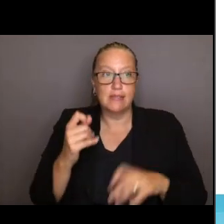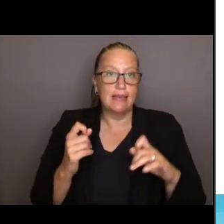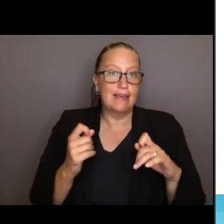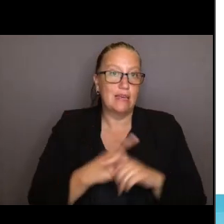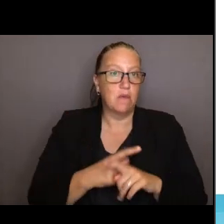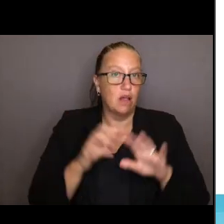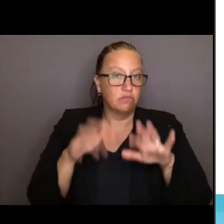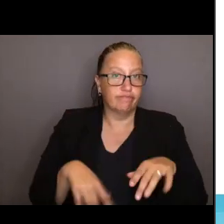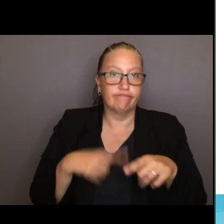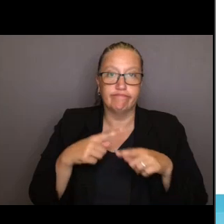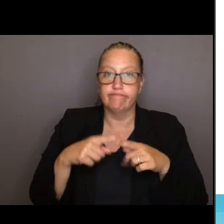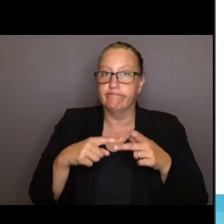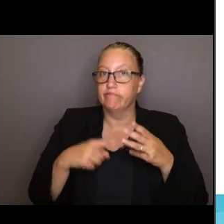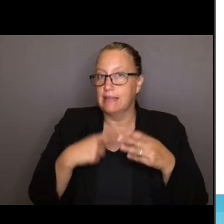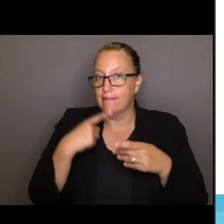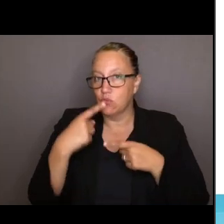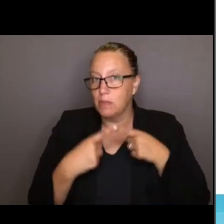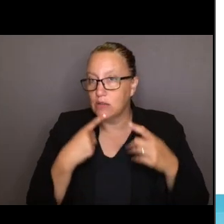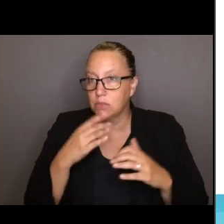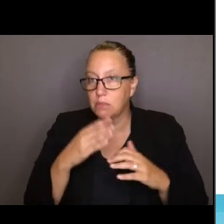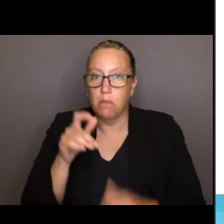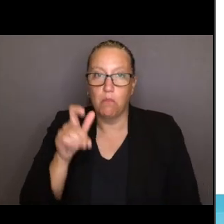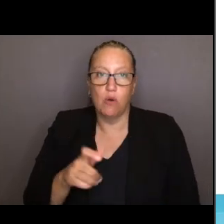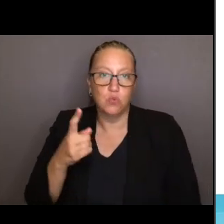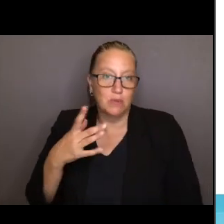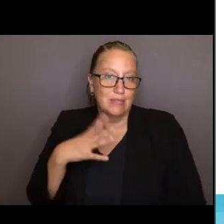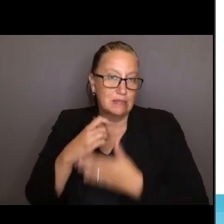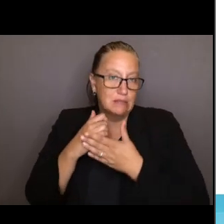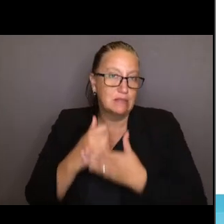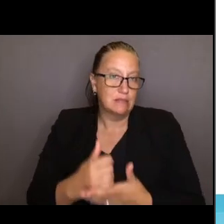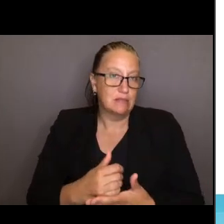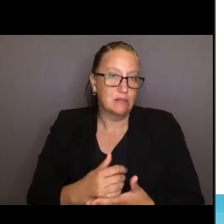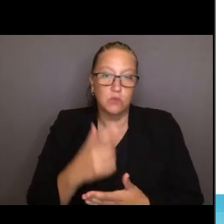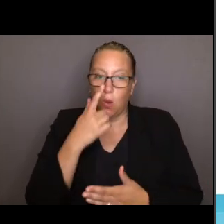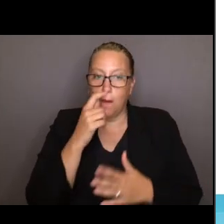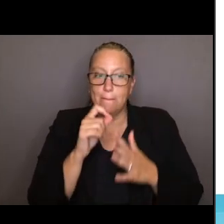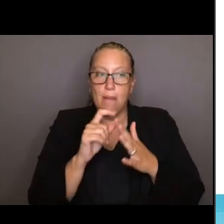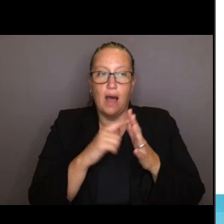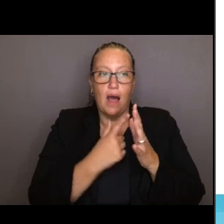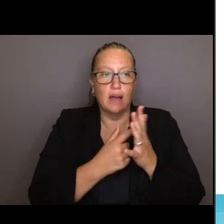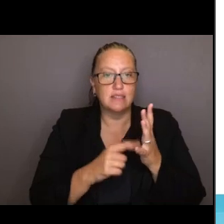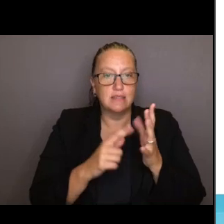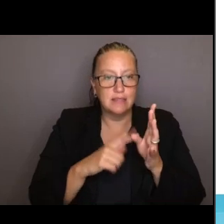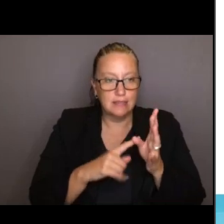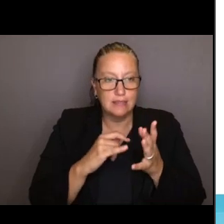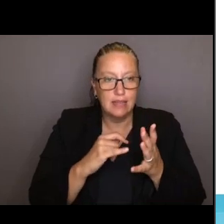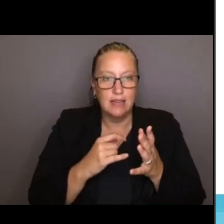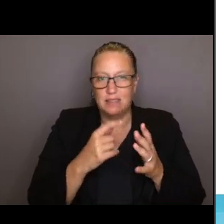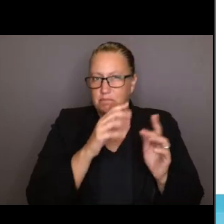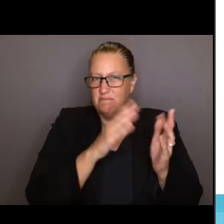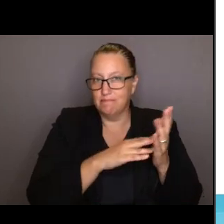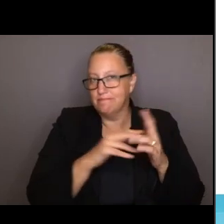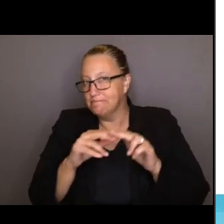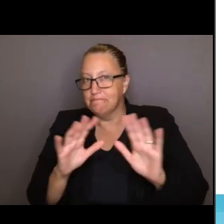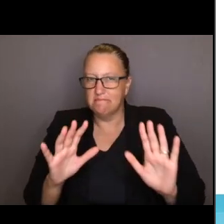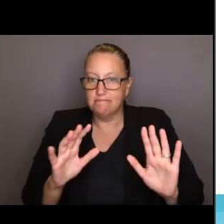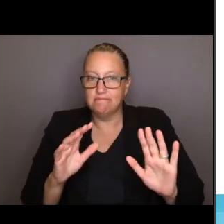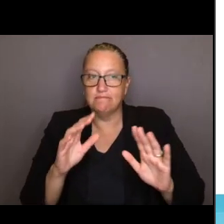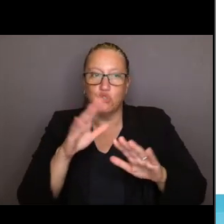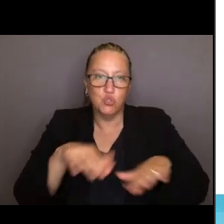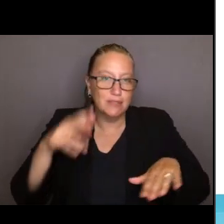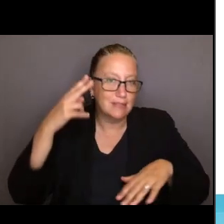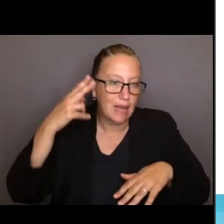of the person that's needing that assistance. So parties and children's names and date of birth, if the matter is next in court, and